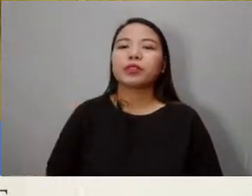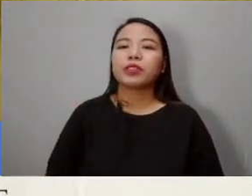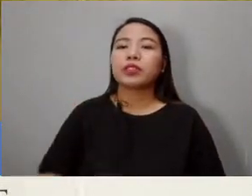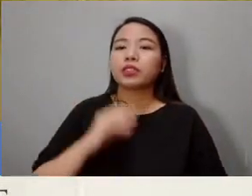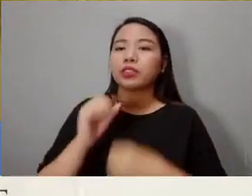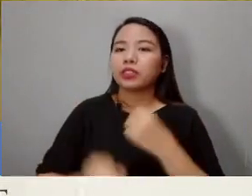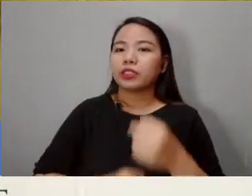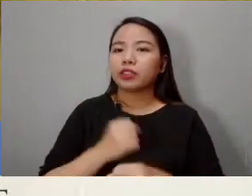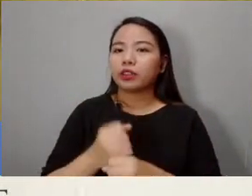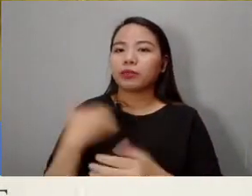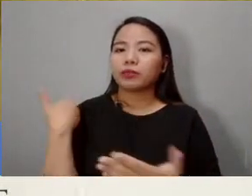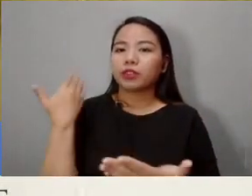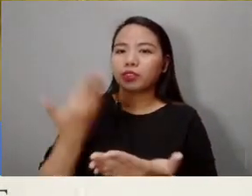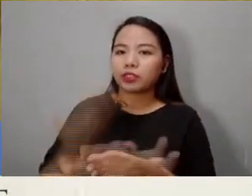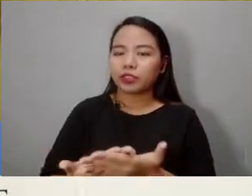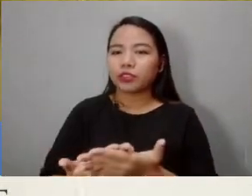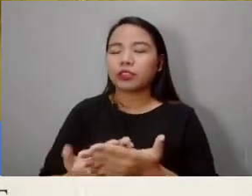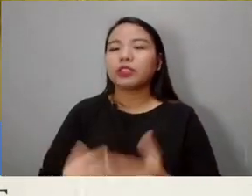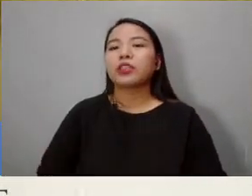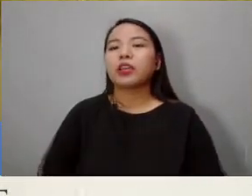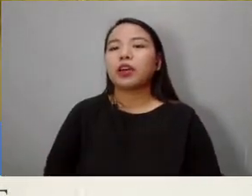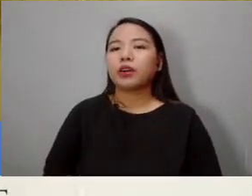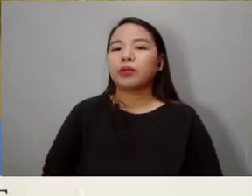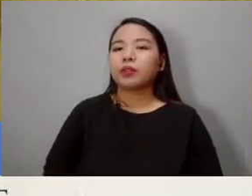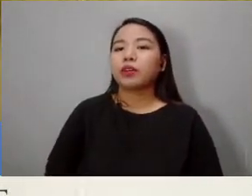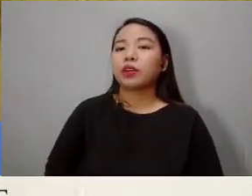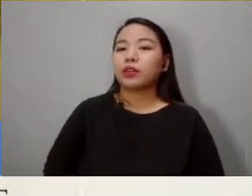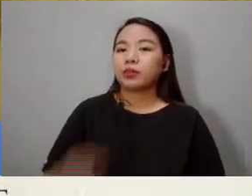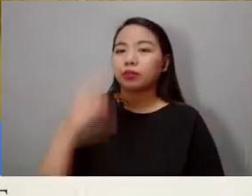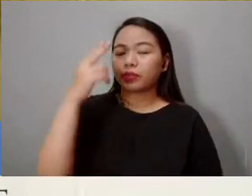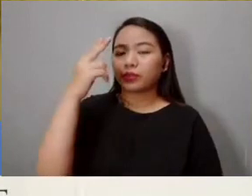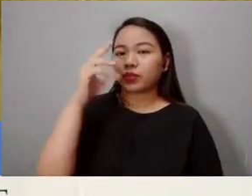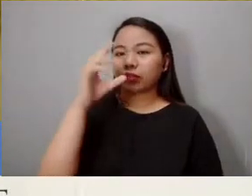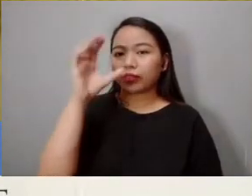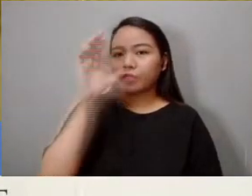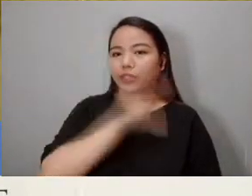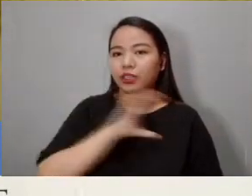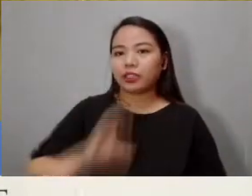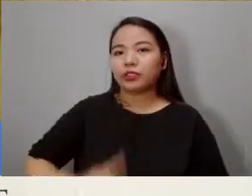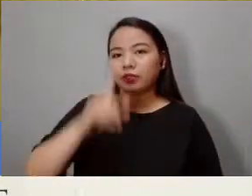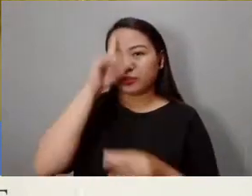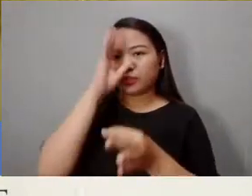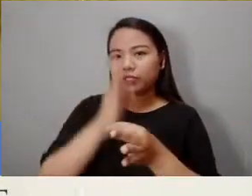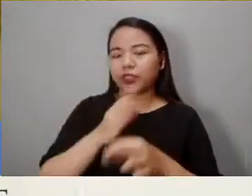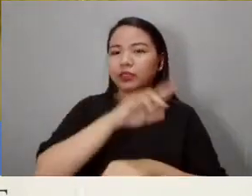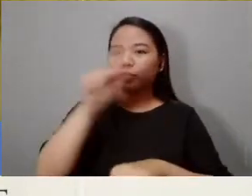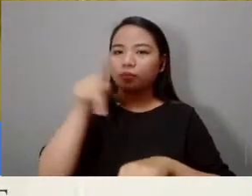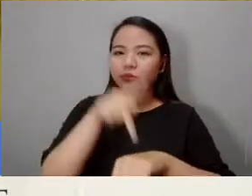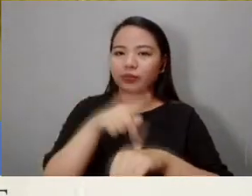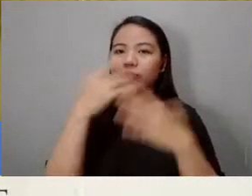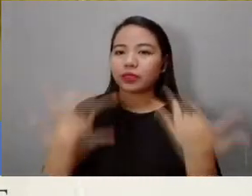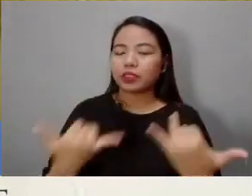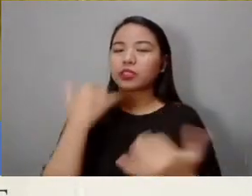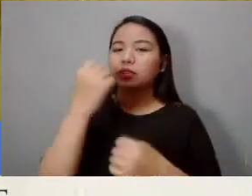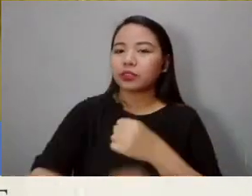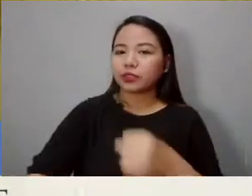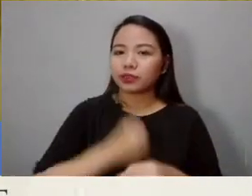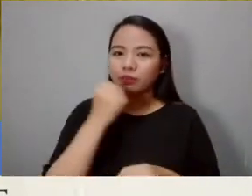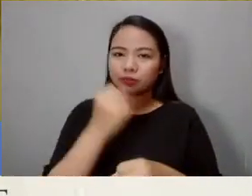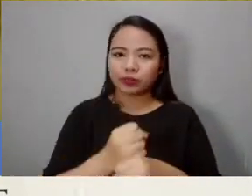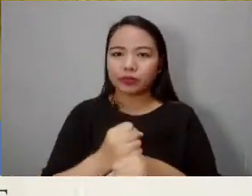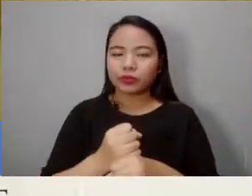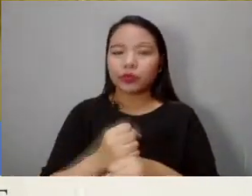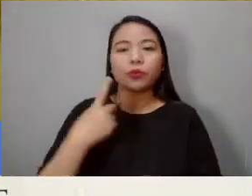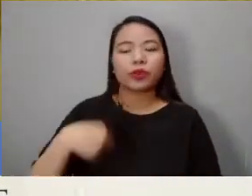arrival of Christianity in the Philippines. This year, we are invited to